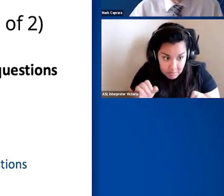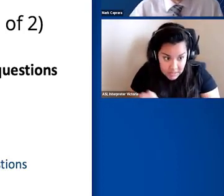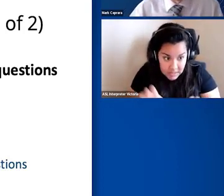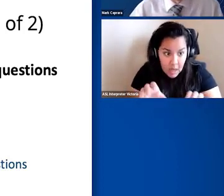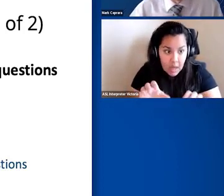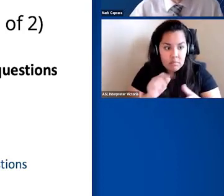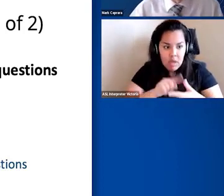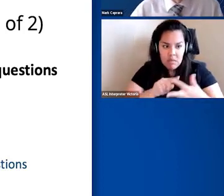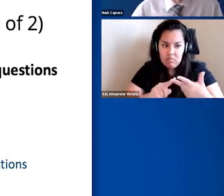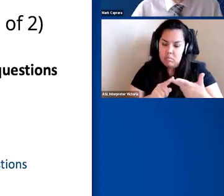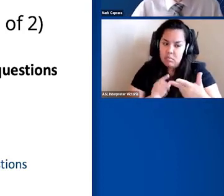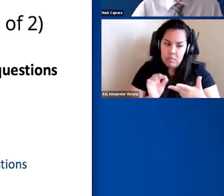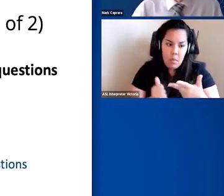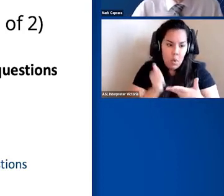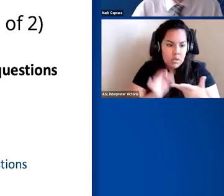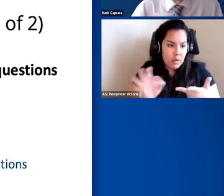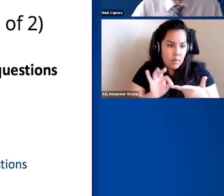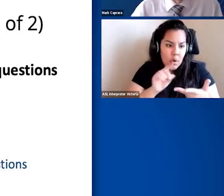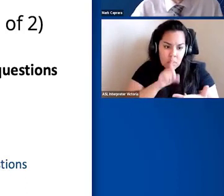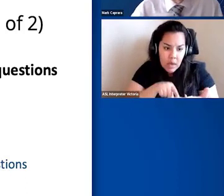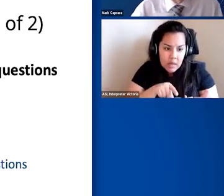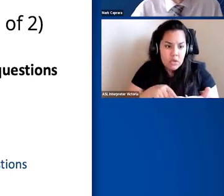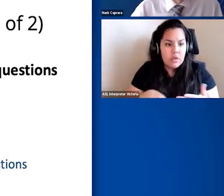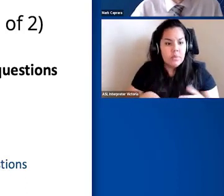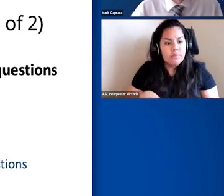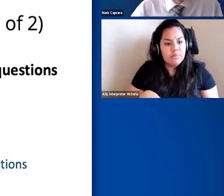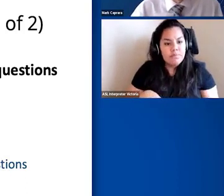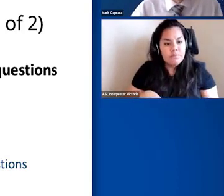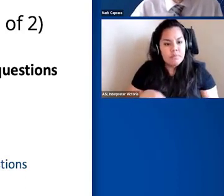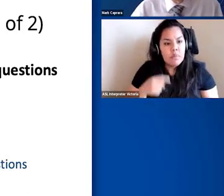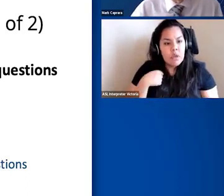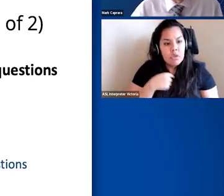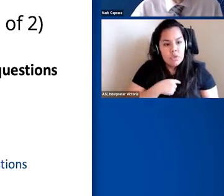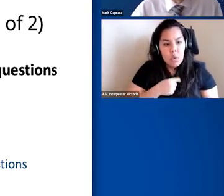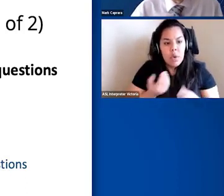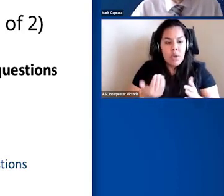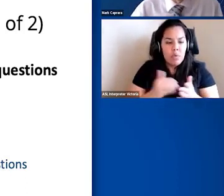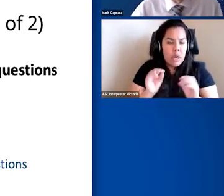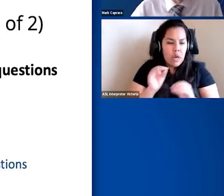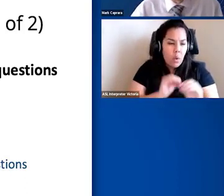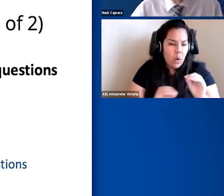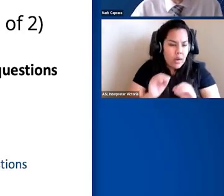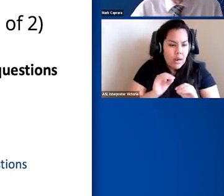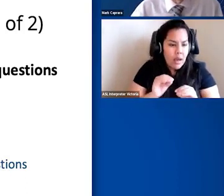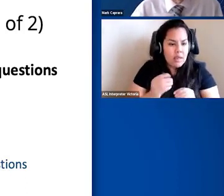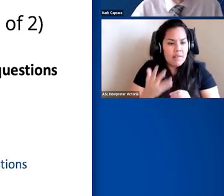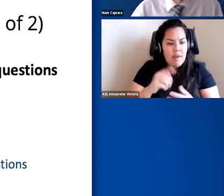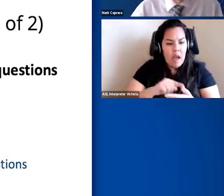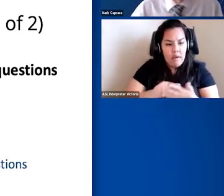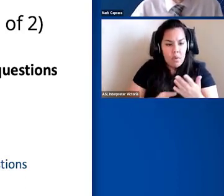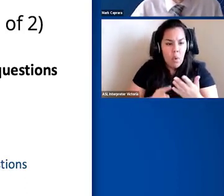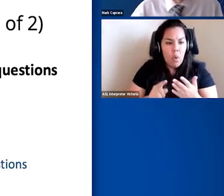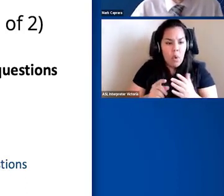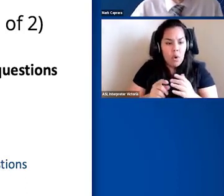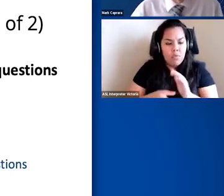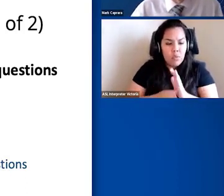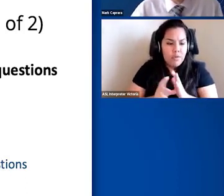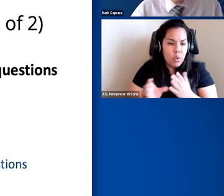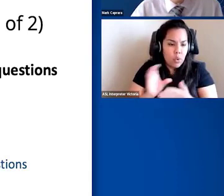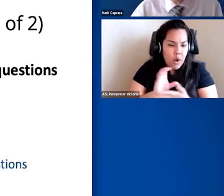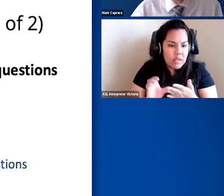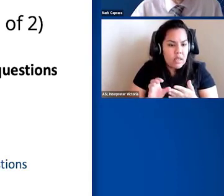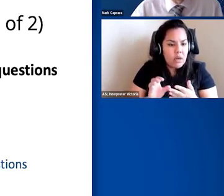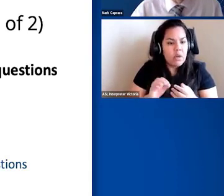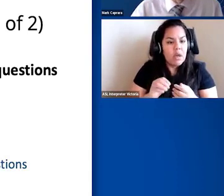core review criteria into 3 factors that align with these questions. So the importance of the research, should it be done? Rigor